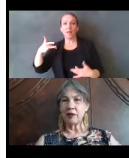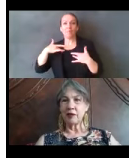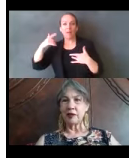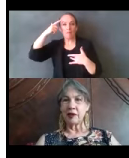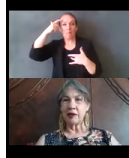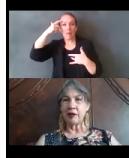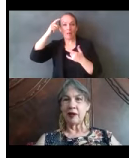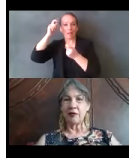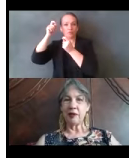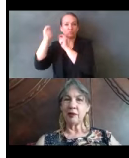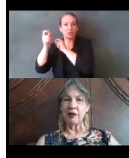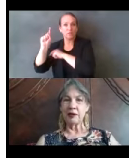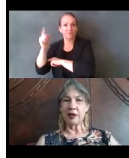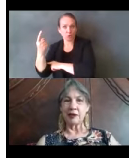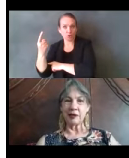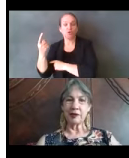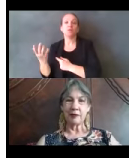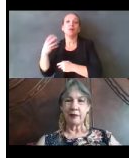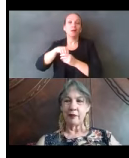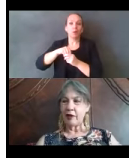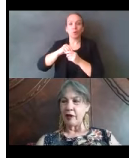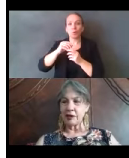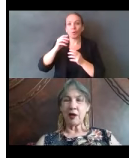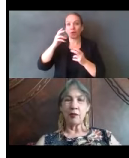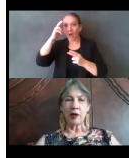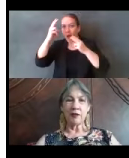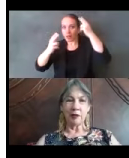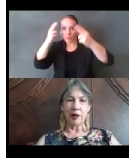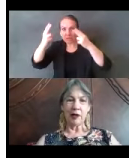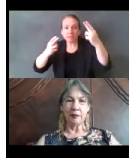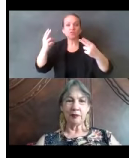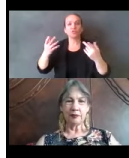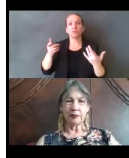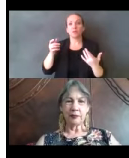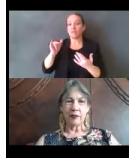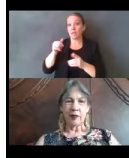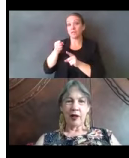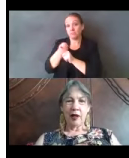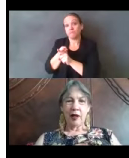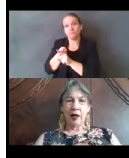happen first and often include hallucinations. That's a hallmark of Lewy body.